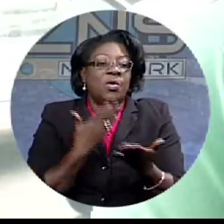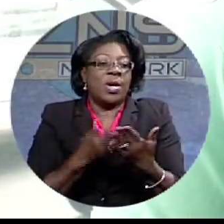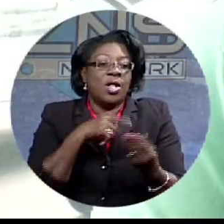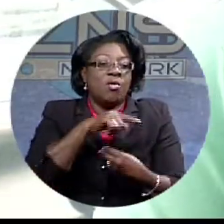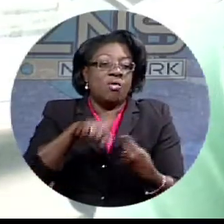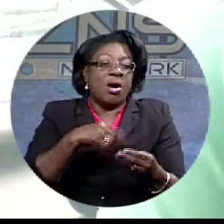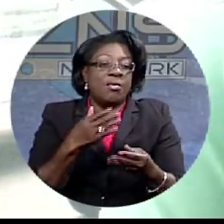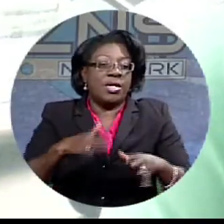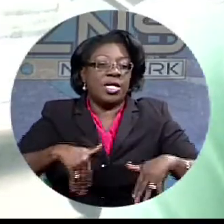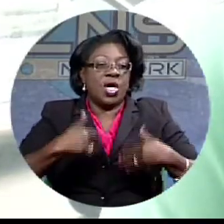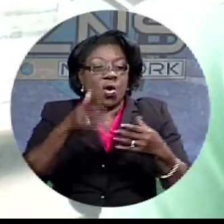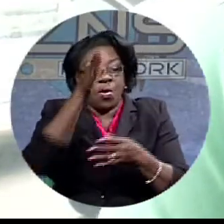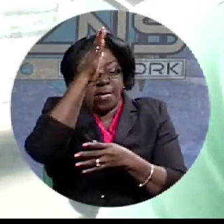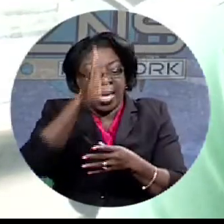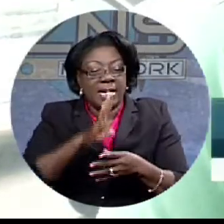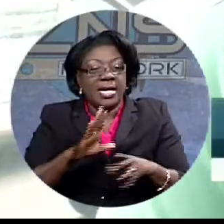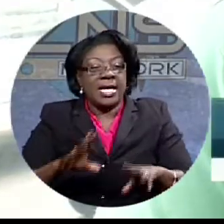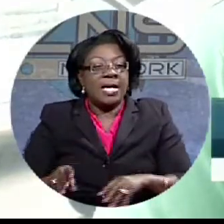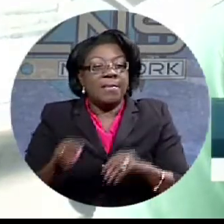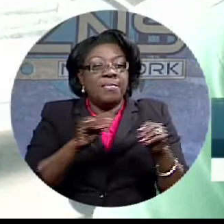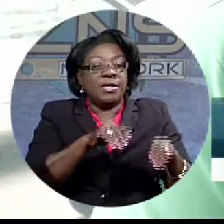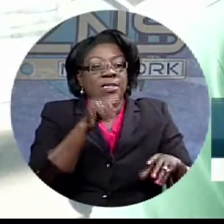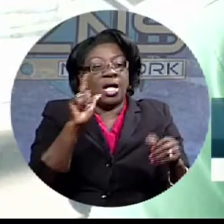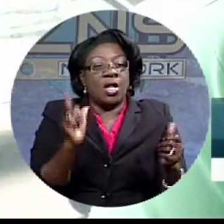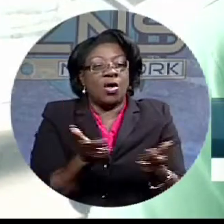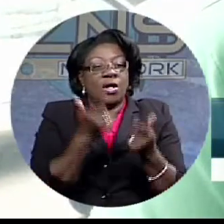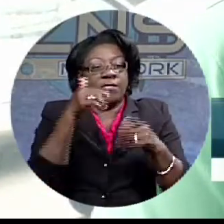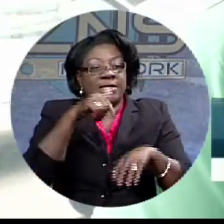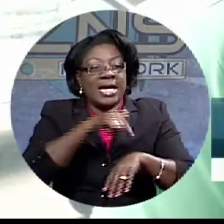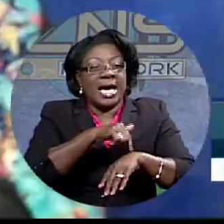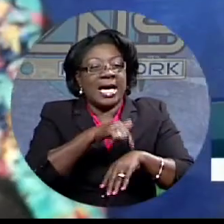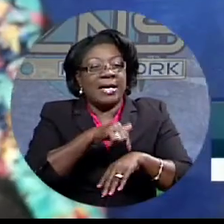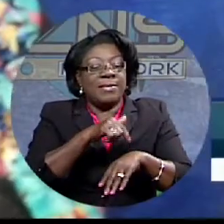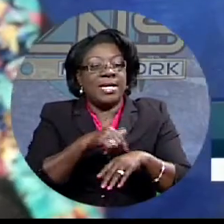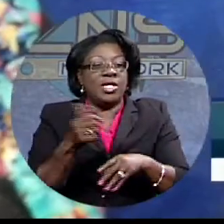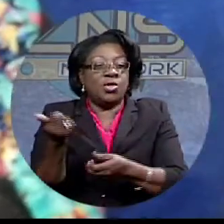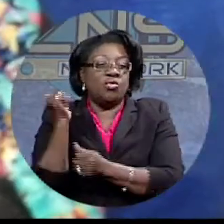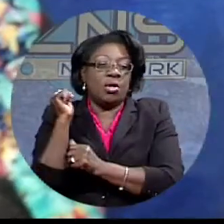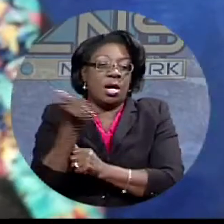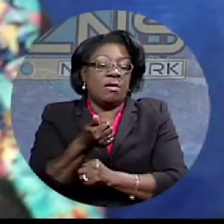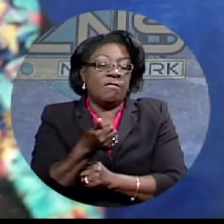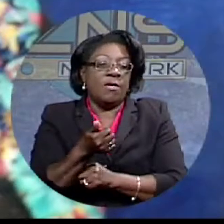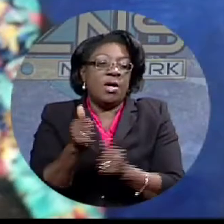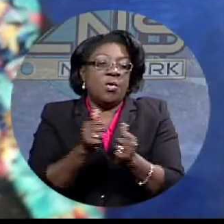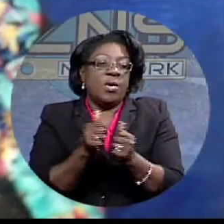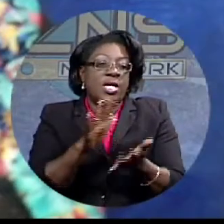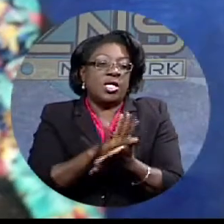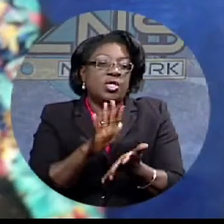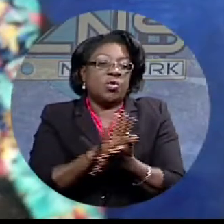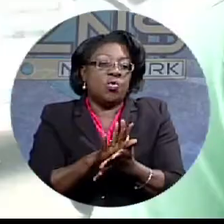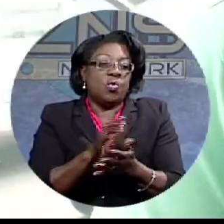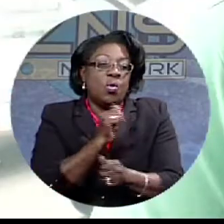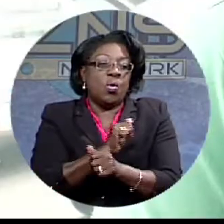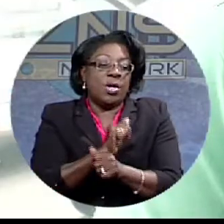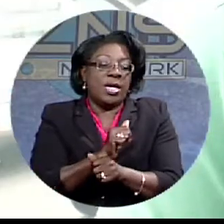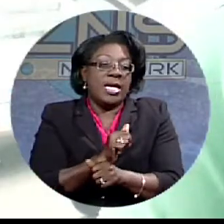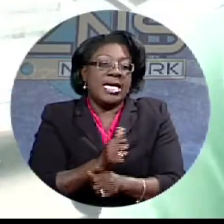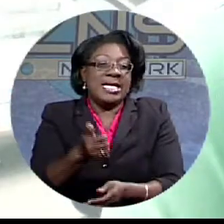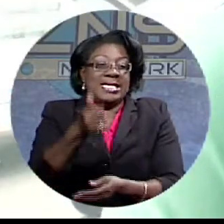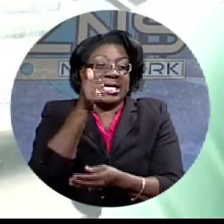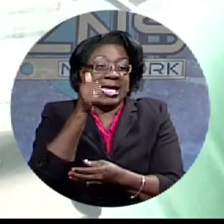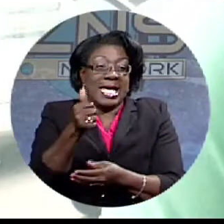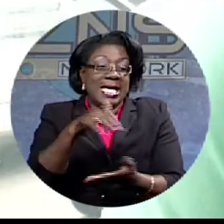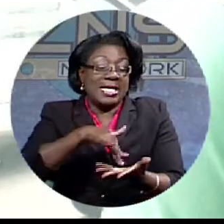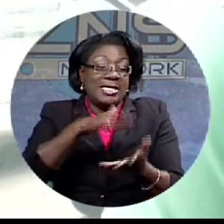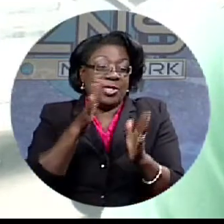man. He puts a lot of time into golf along with swimming, soccer, and his schoolwork. He's an A student. I support him at any opportunity